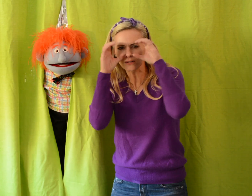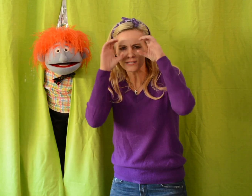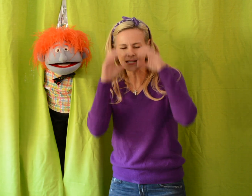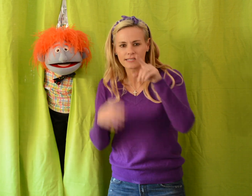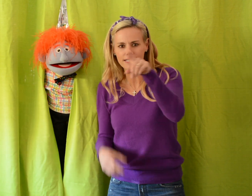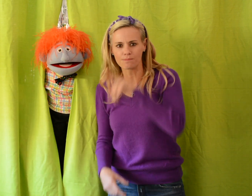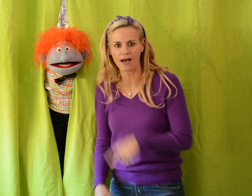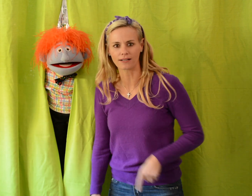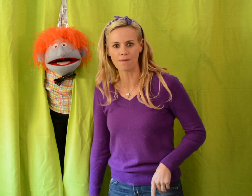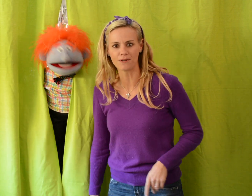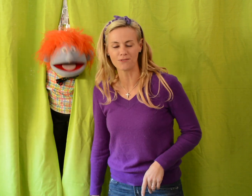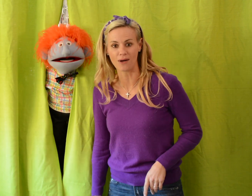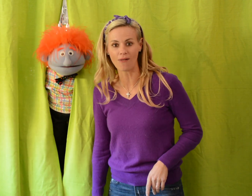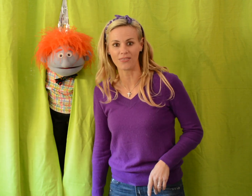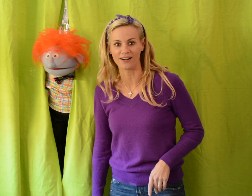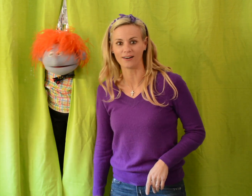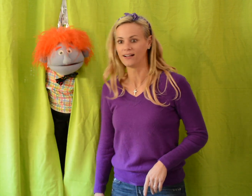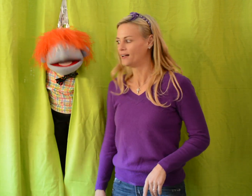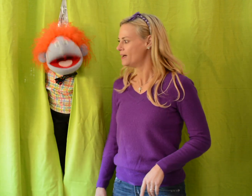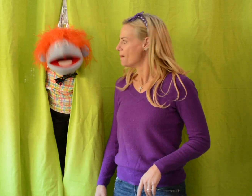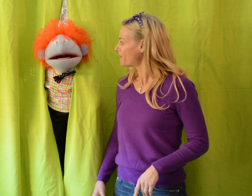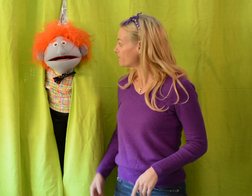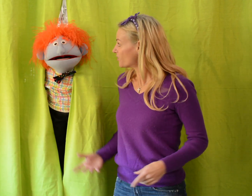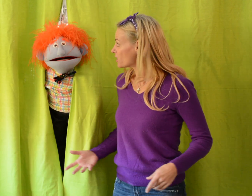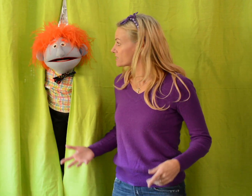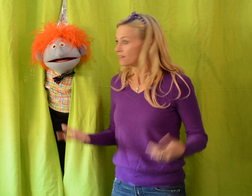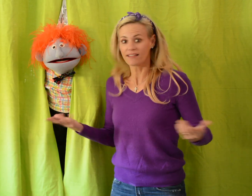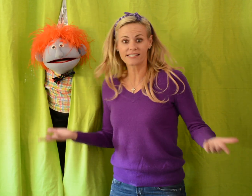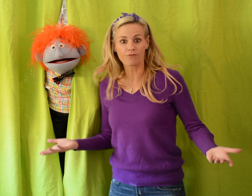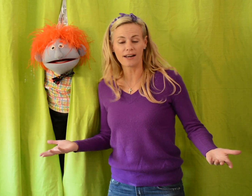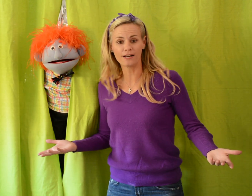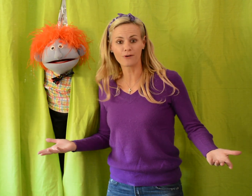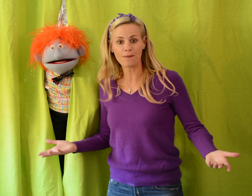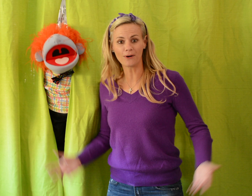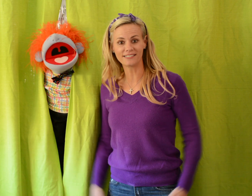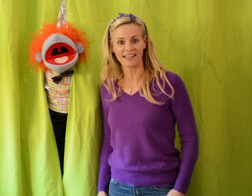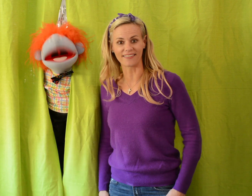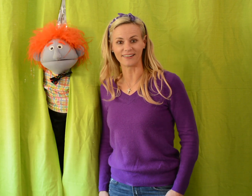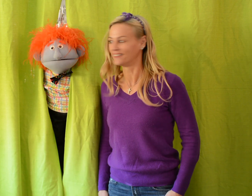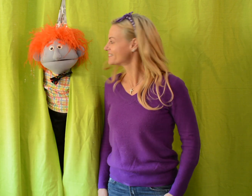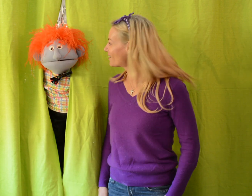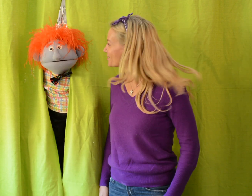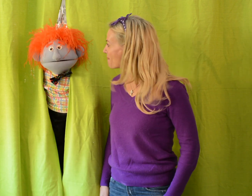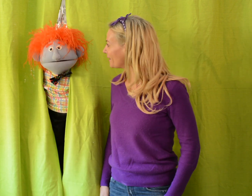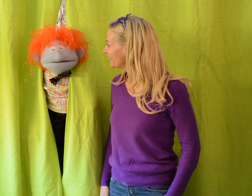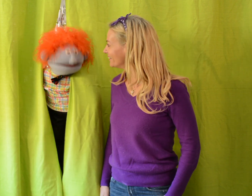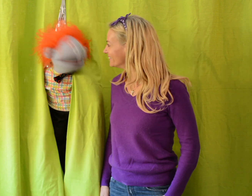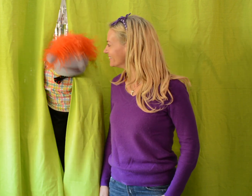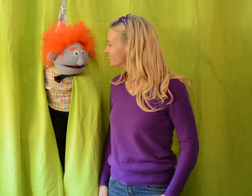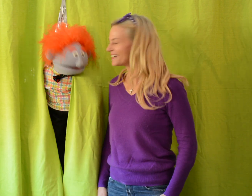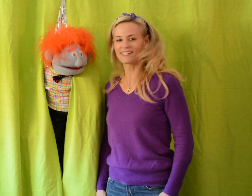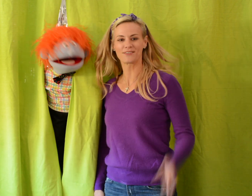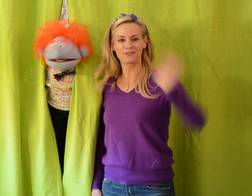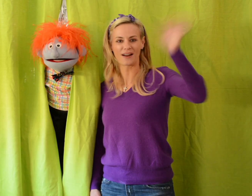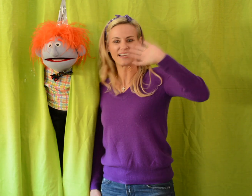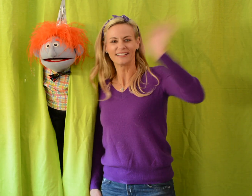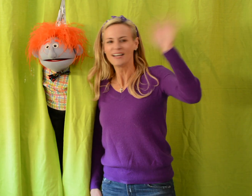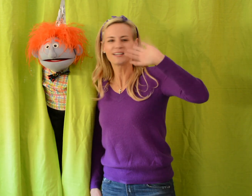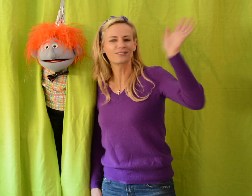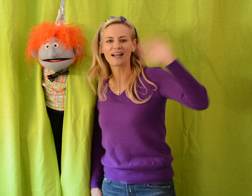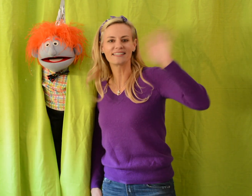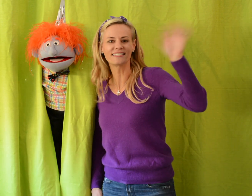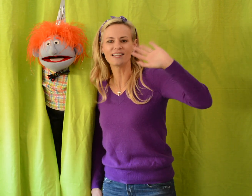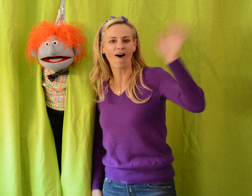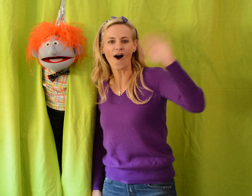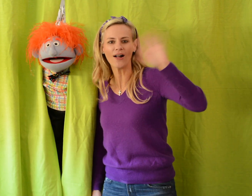binoculars and he's going to spot a couple of you out there. But first, let's get ready to read a book together. Sound good, Paulie? That sounds great.